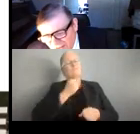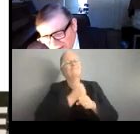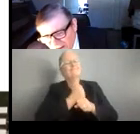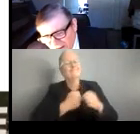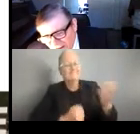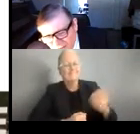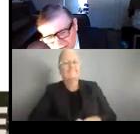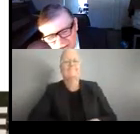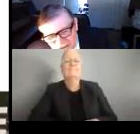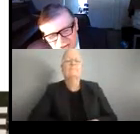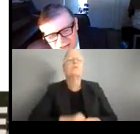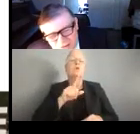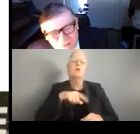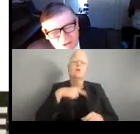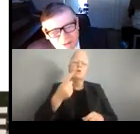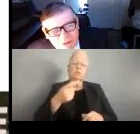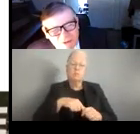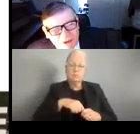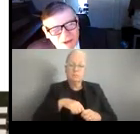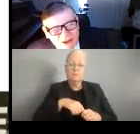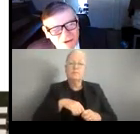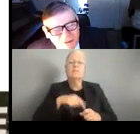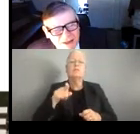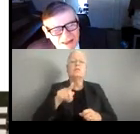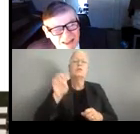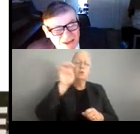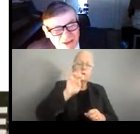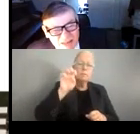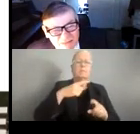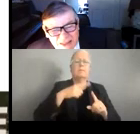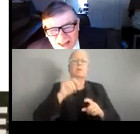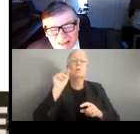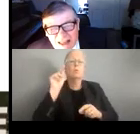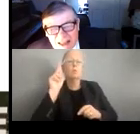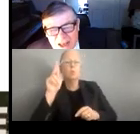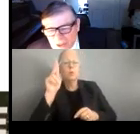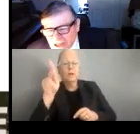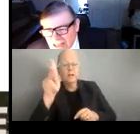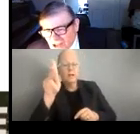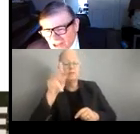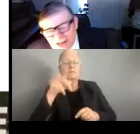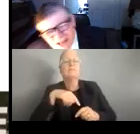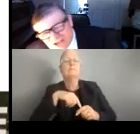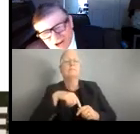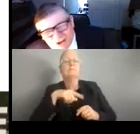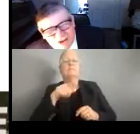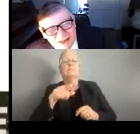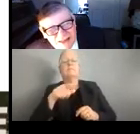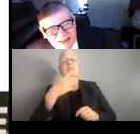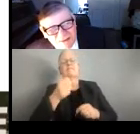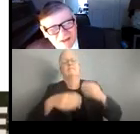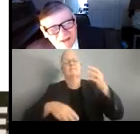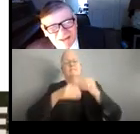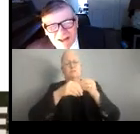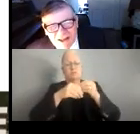there is, of course, a different argument that disabled people put forward in Europe and in the UK in particular, which is actually there's an extra cost to being